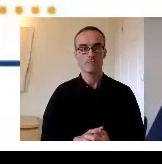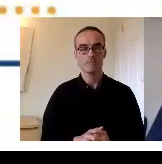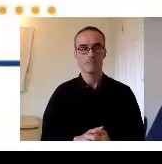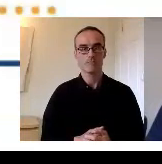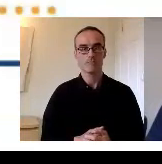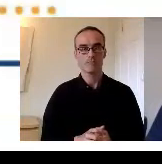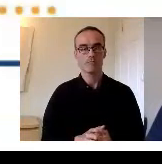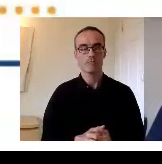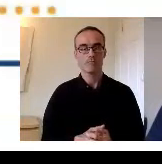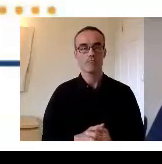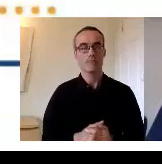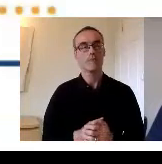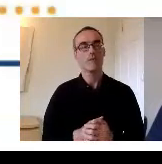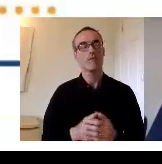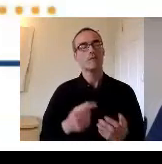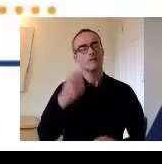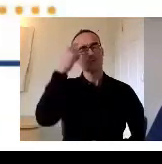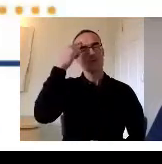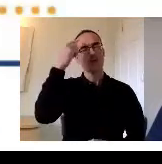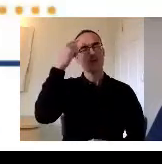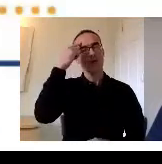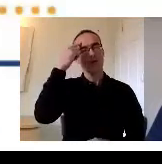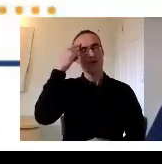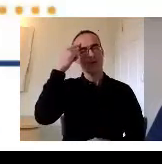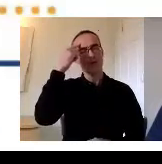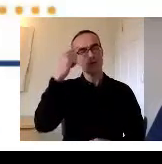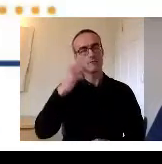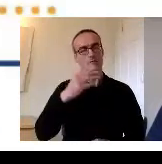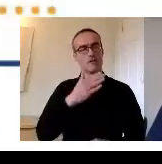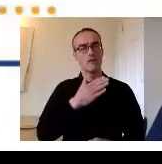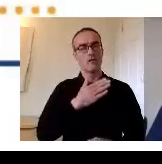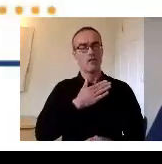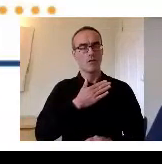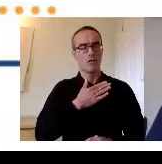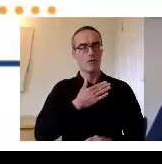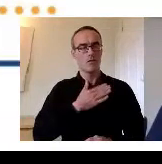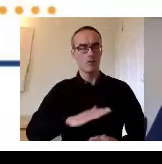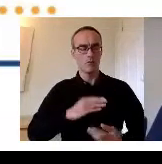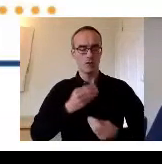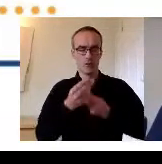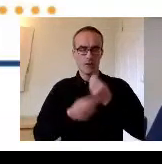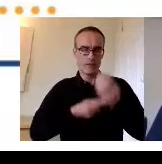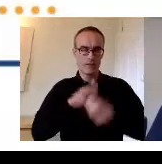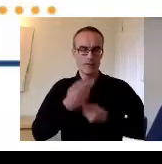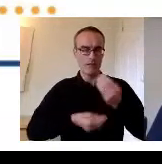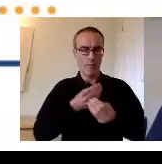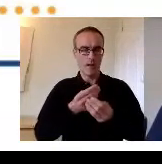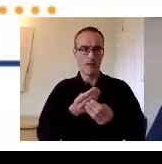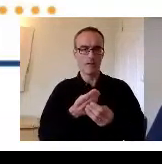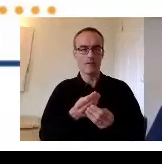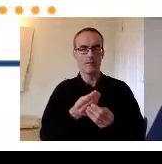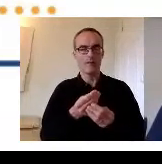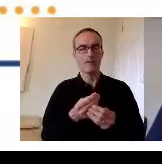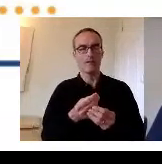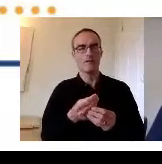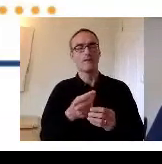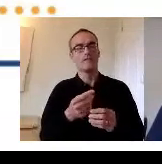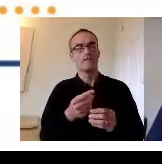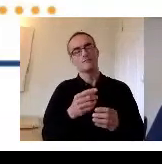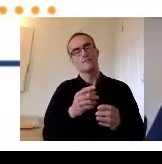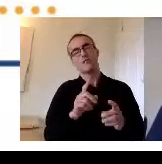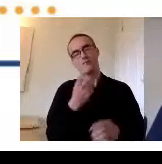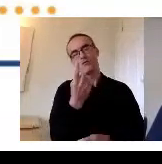I guess we wanted to bring things a bit more to life as well. I wanted to share this case study in Kirklees.